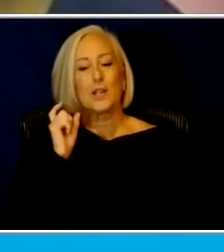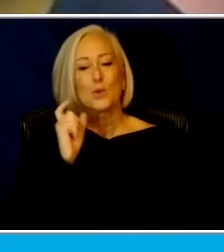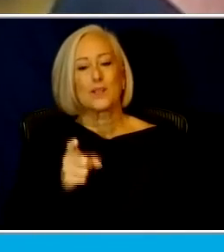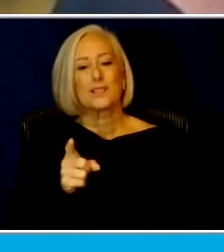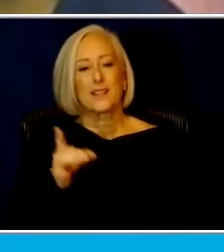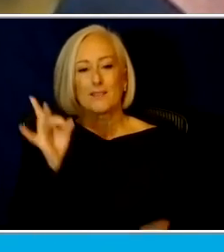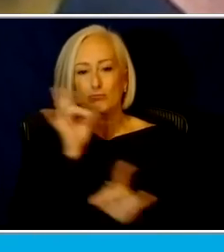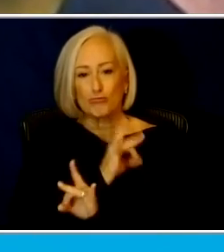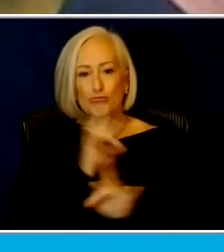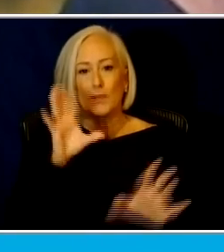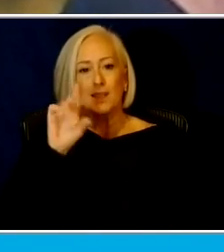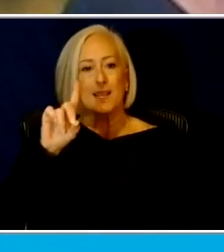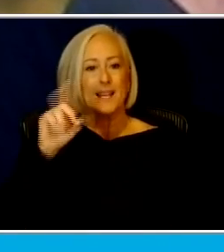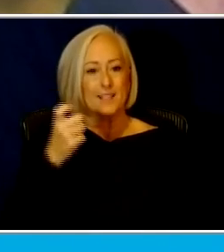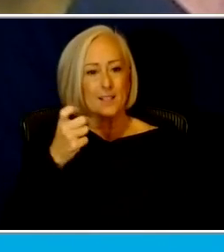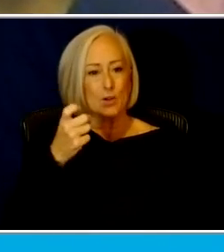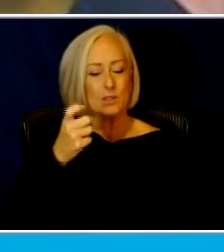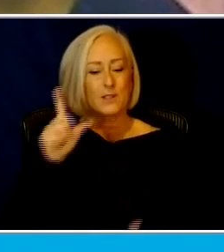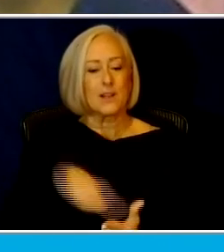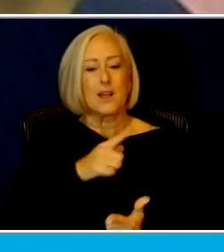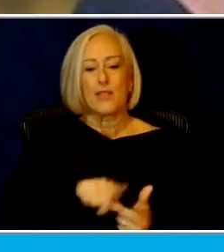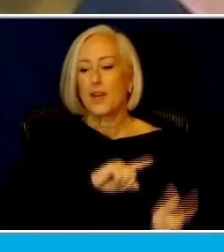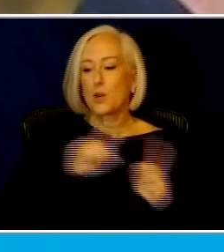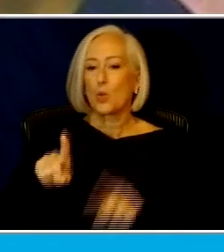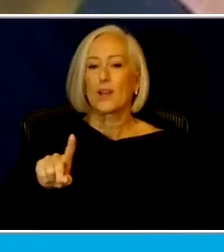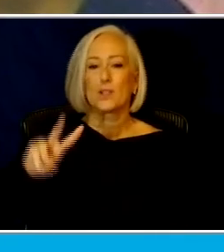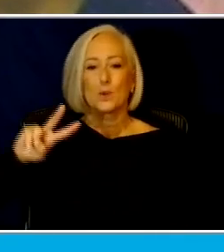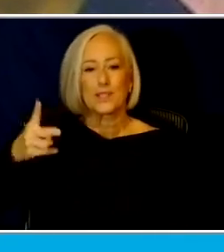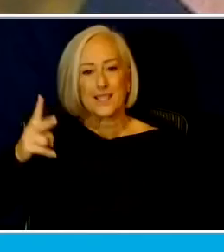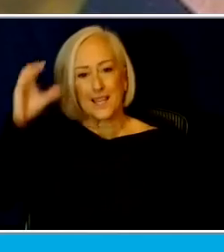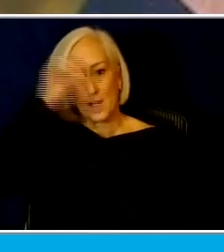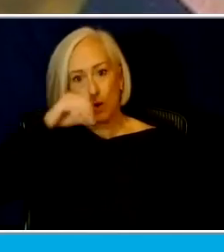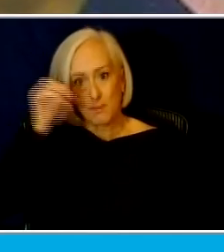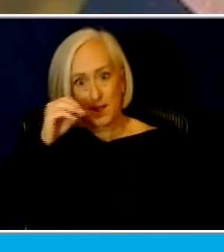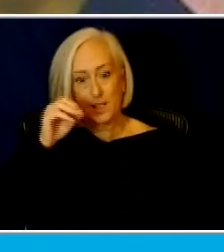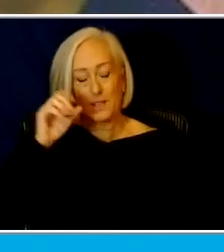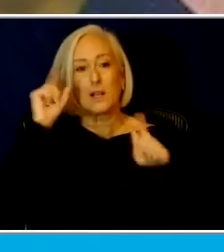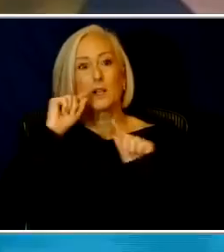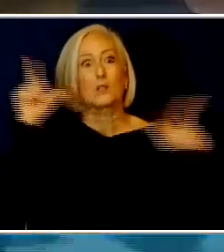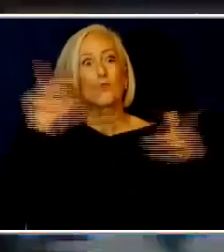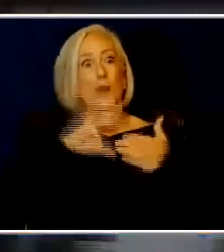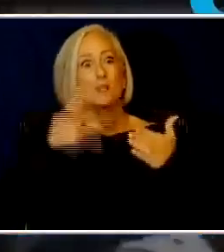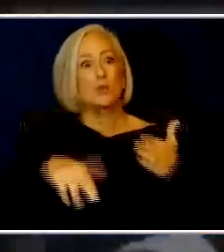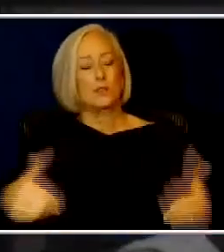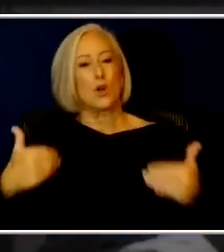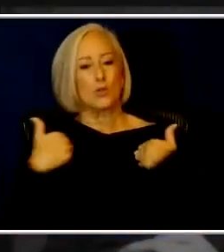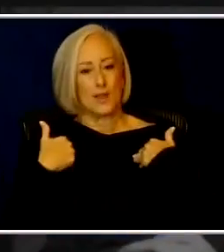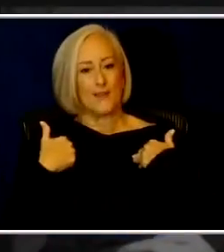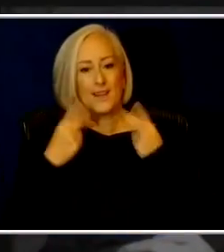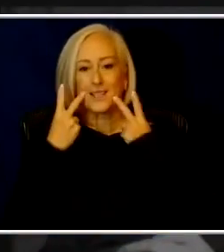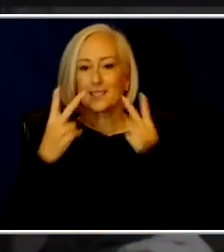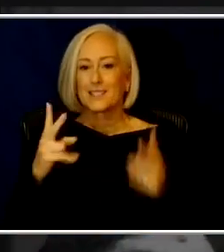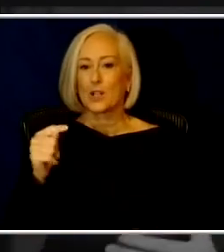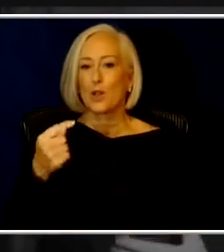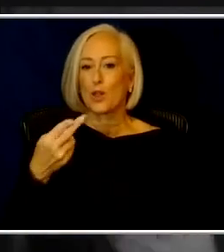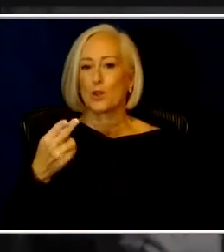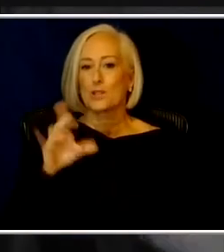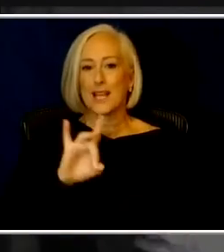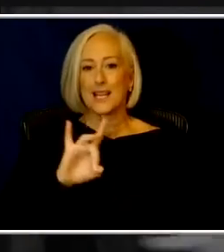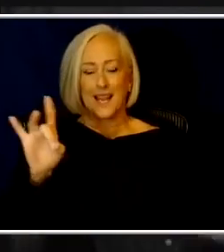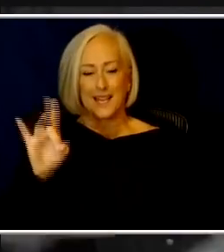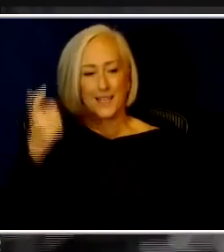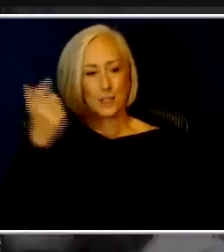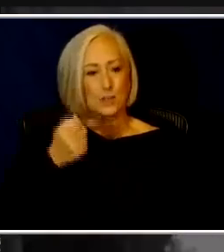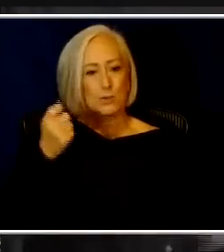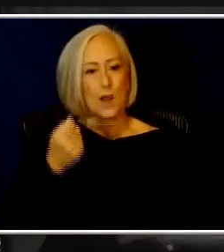went for a second opinion, and he got a surprising result. We'll see you Thursday at 8. Subscribe to our morning medical